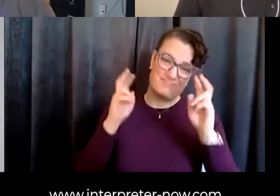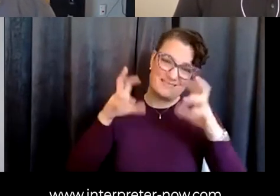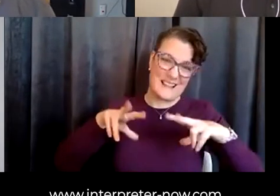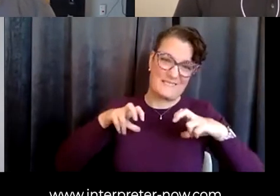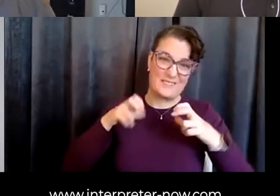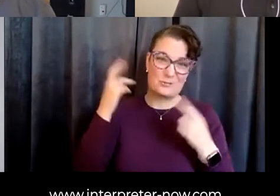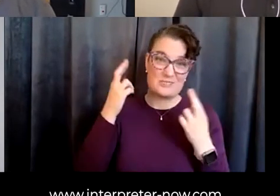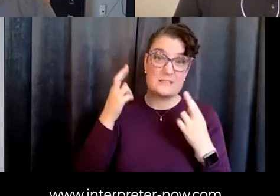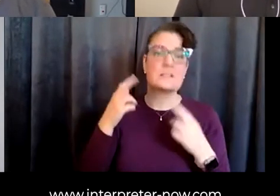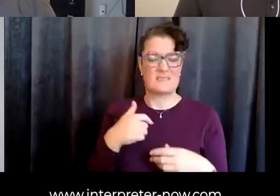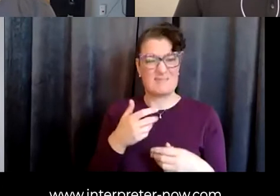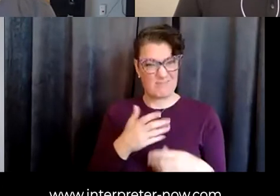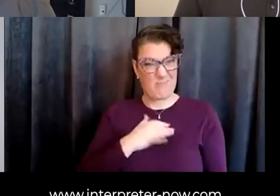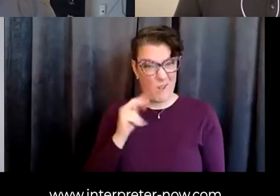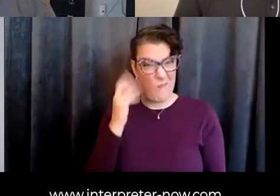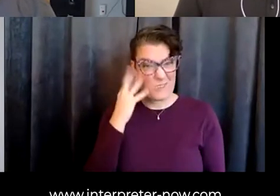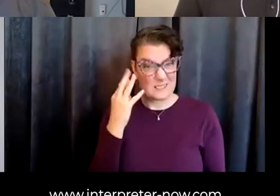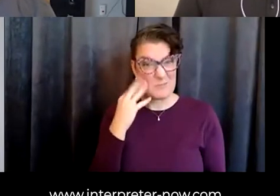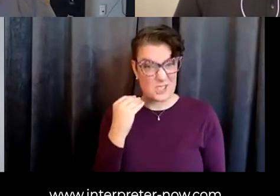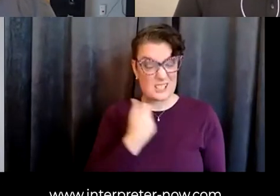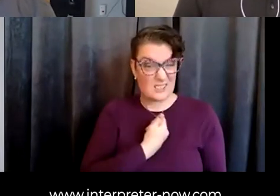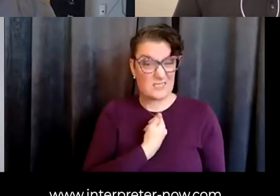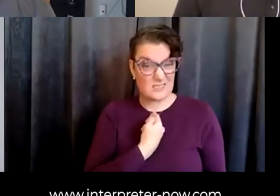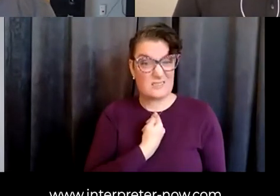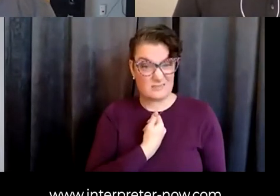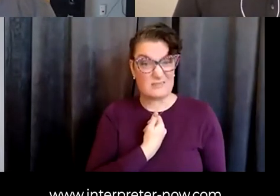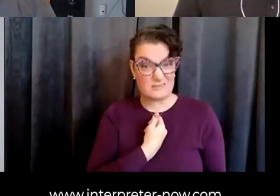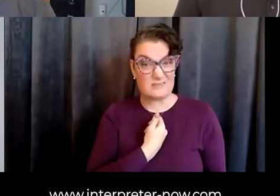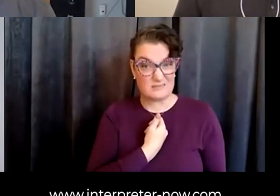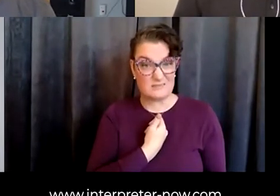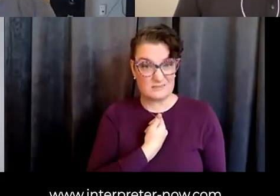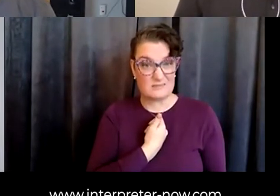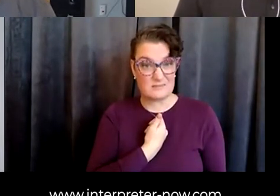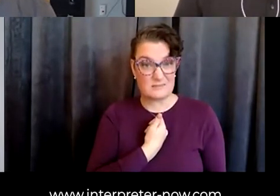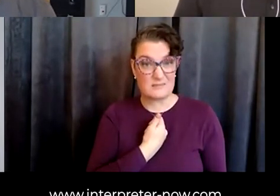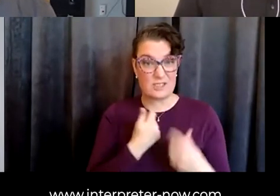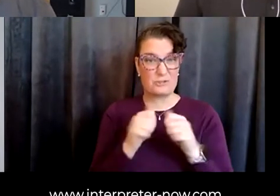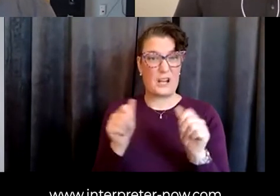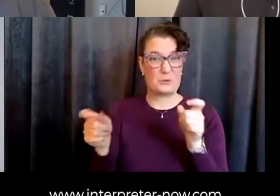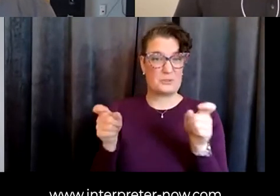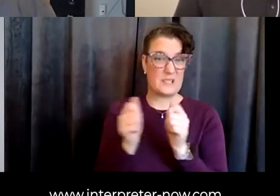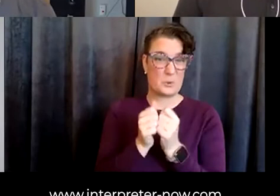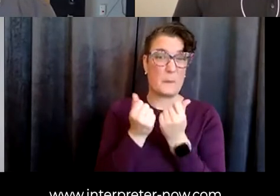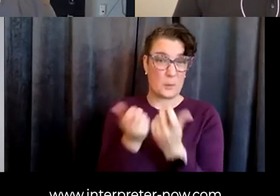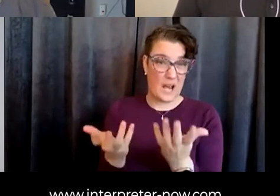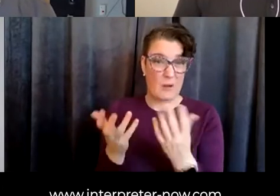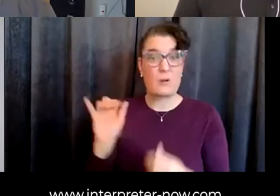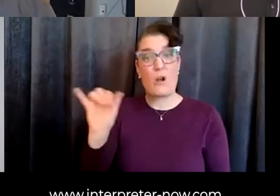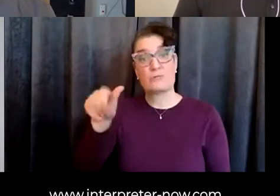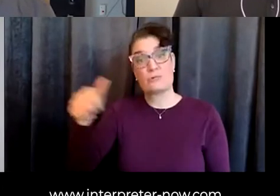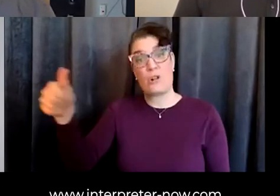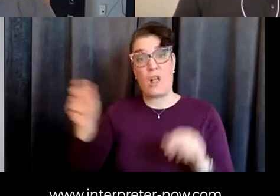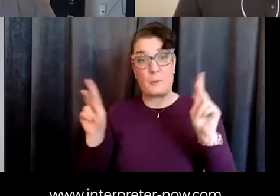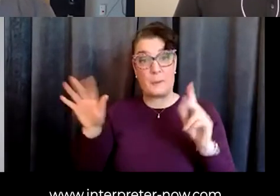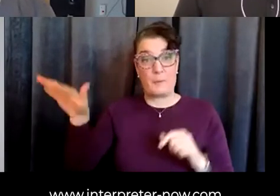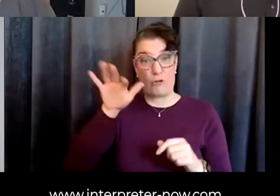personal experience for myself in trying to navigate burnout, as well as for others around me,